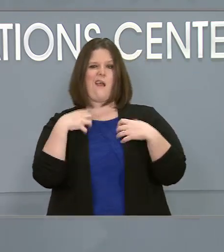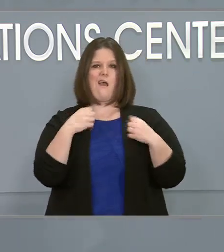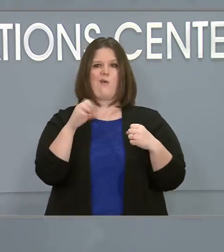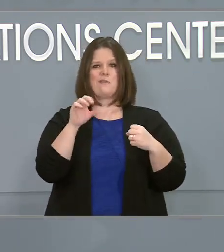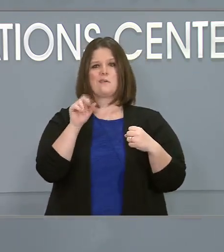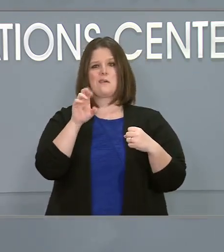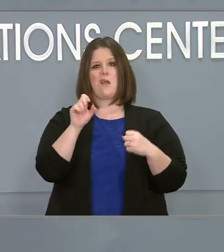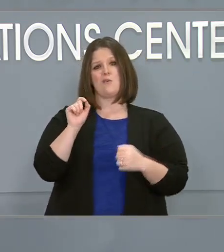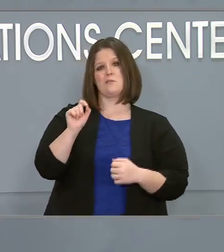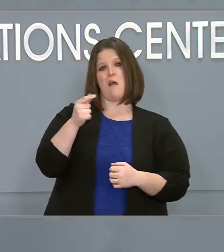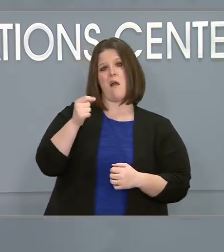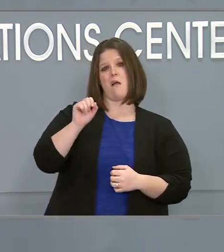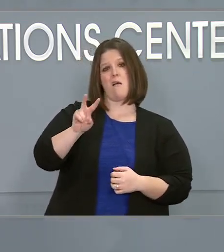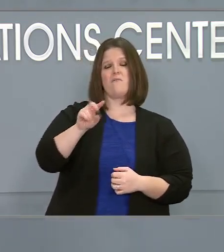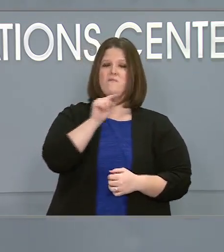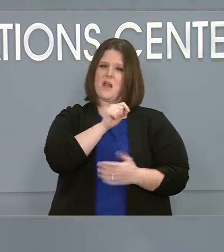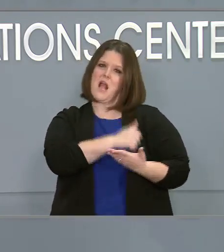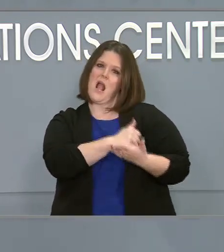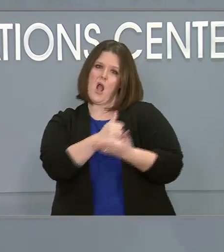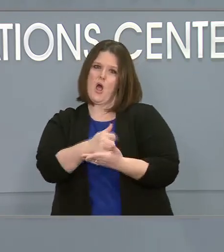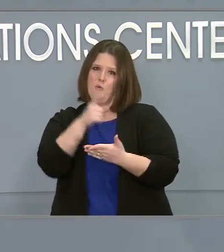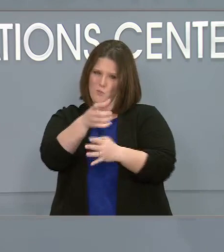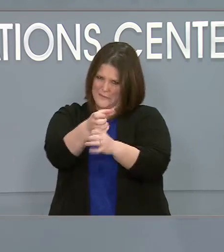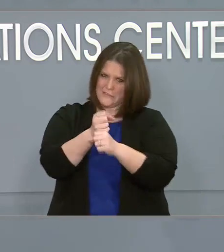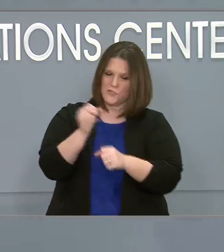options at healthcare.gov.